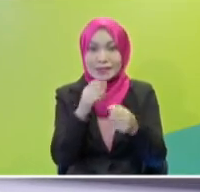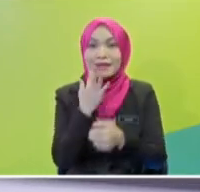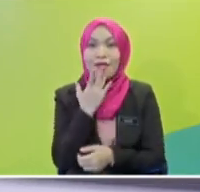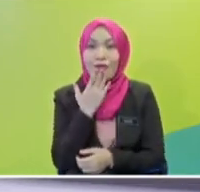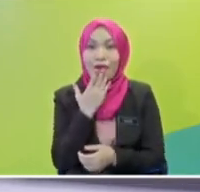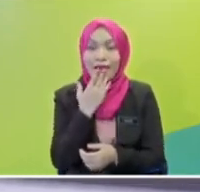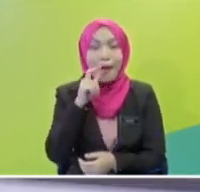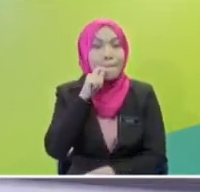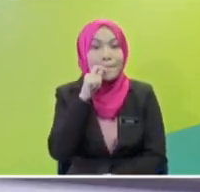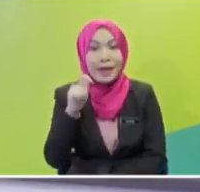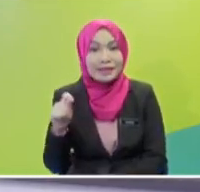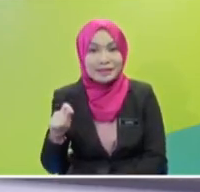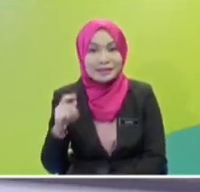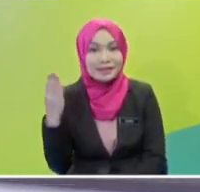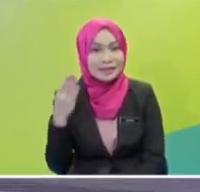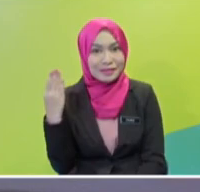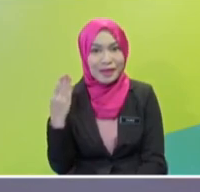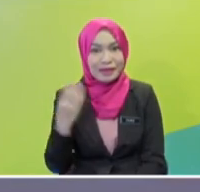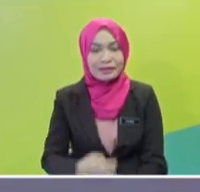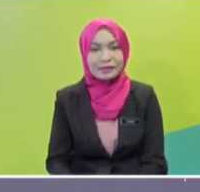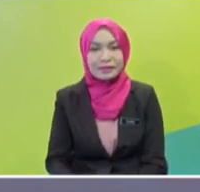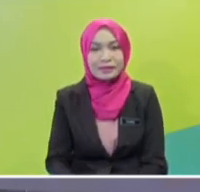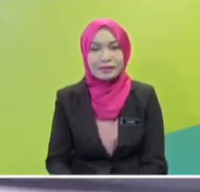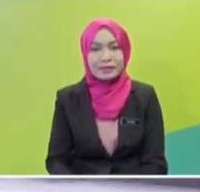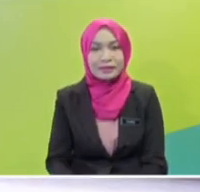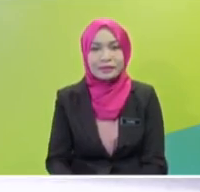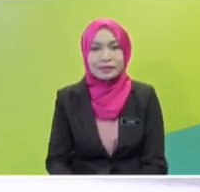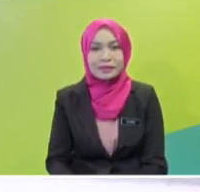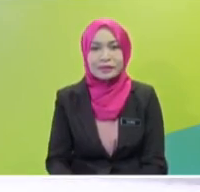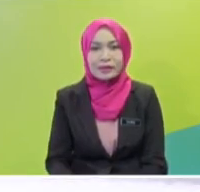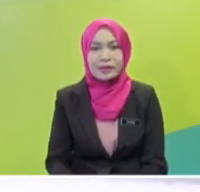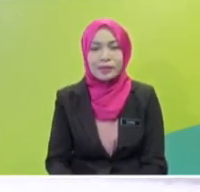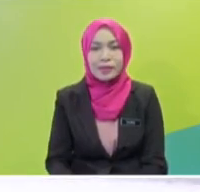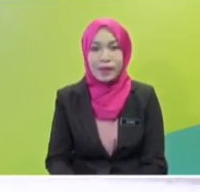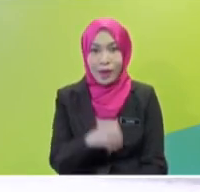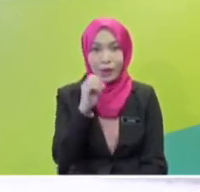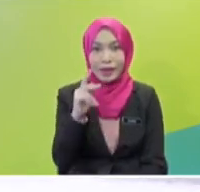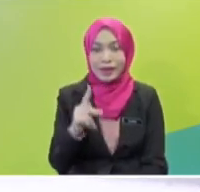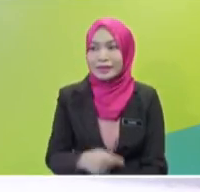And now. We paste it on our A4 paper.